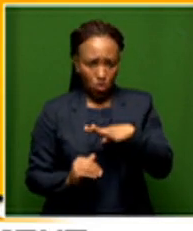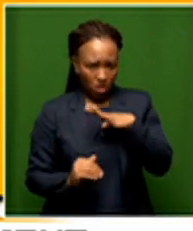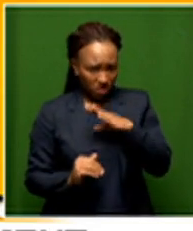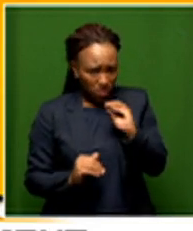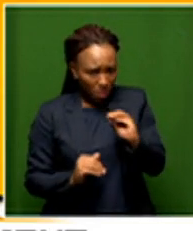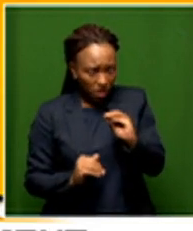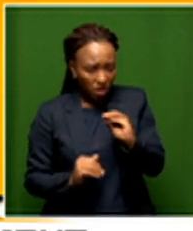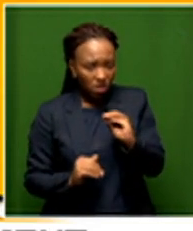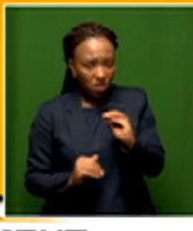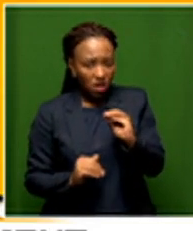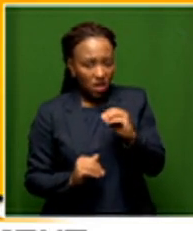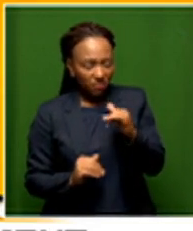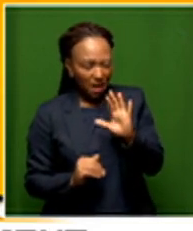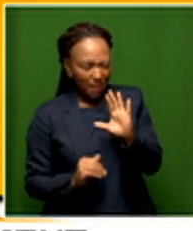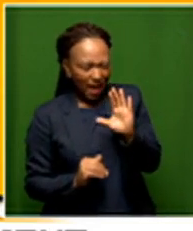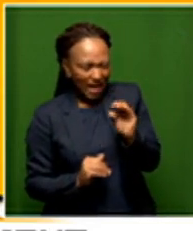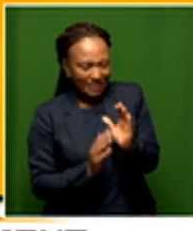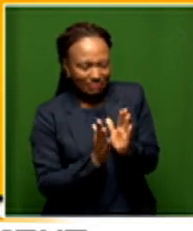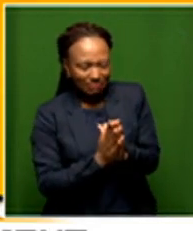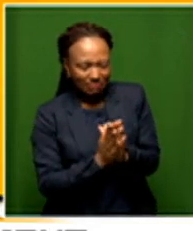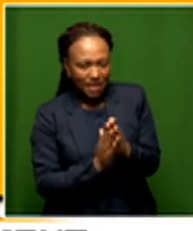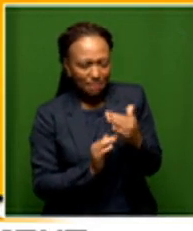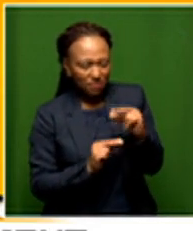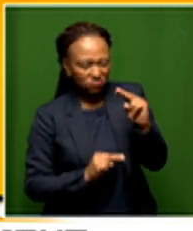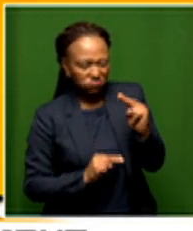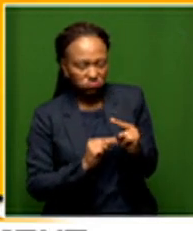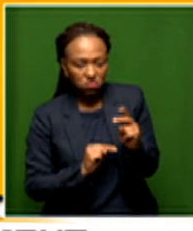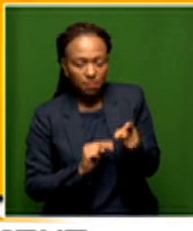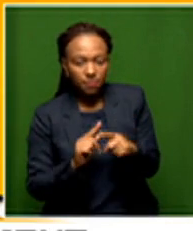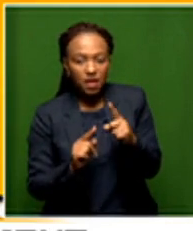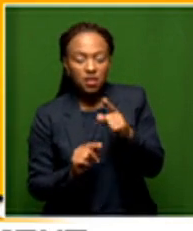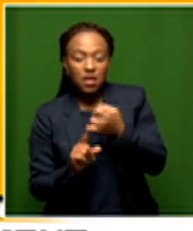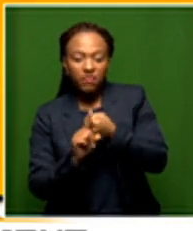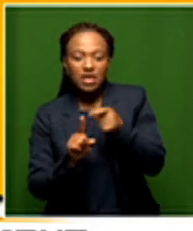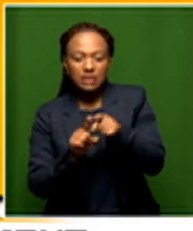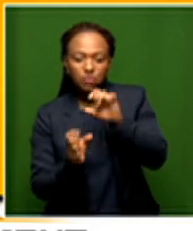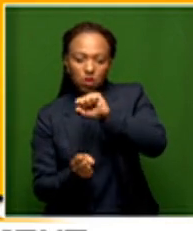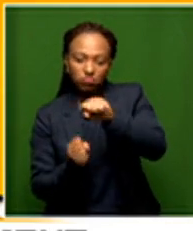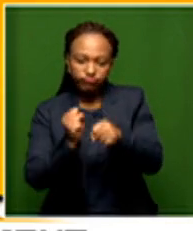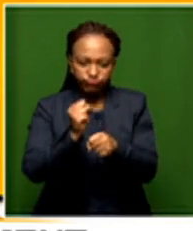you? If I may ask you to keep this very, very short, Advocate, and perhaps you can wrap it up for us, Lawson.